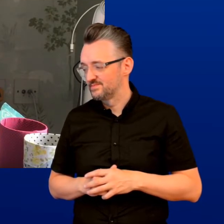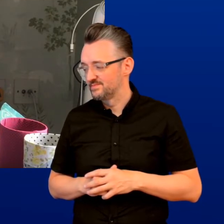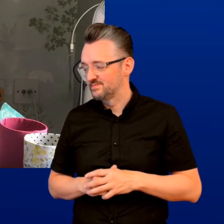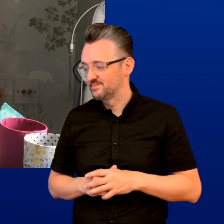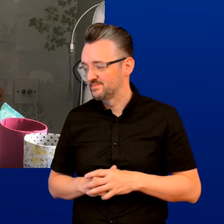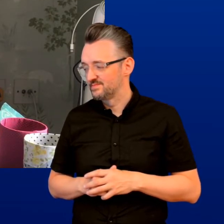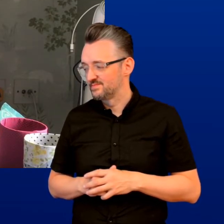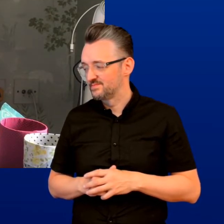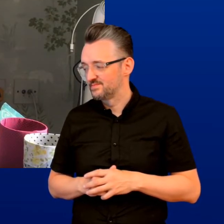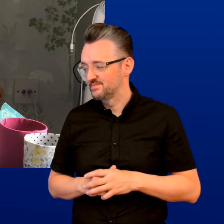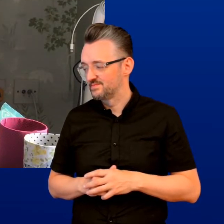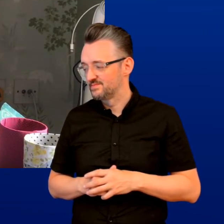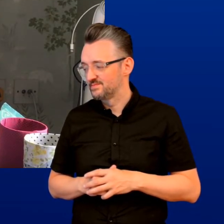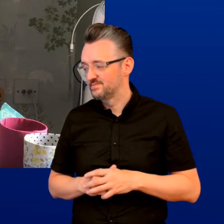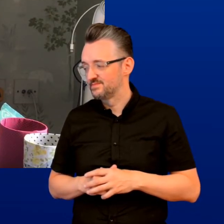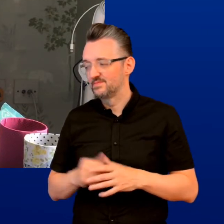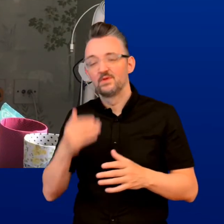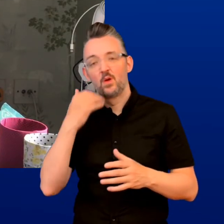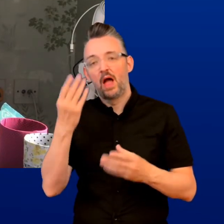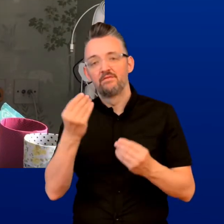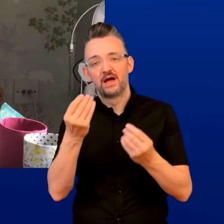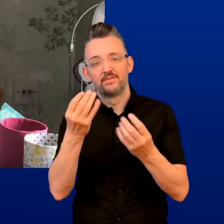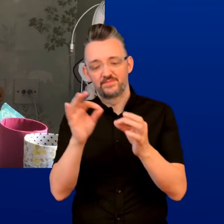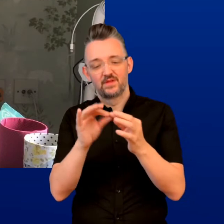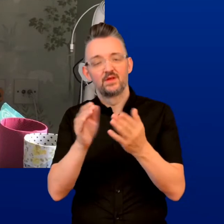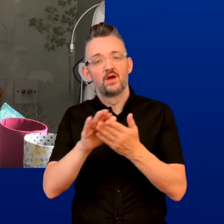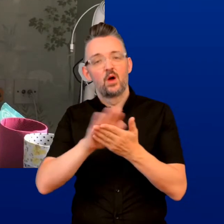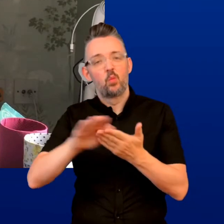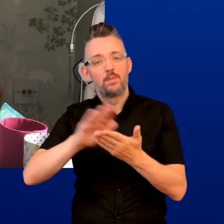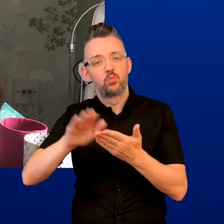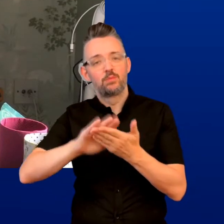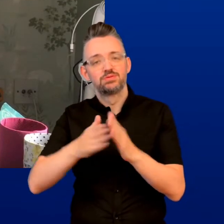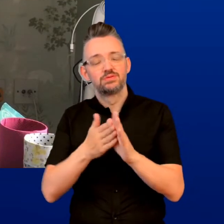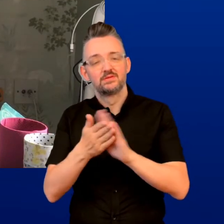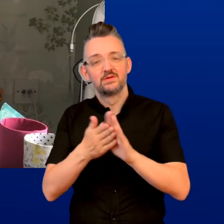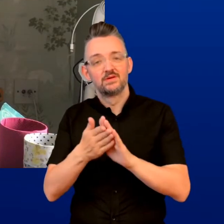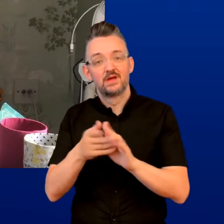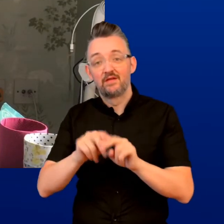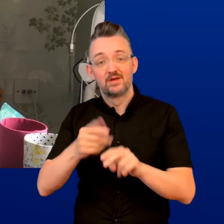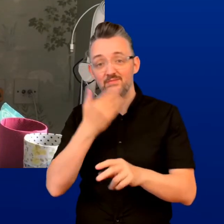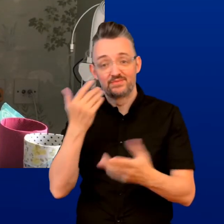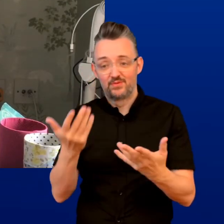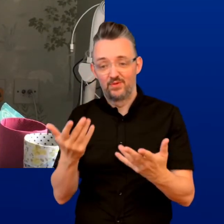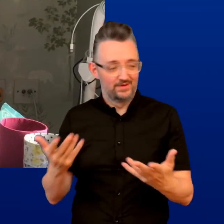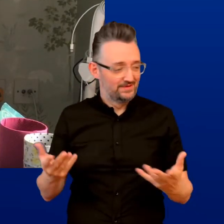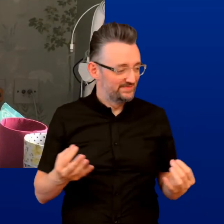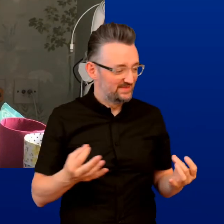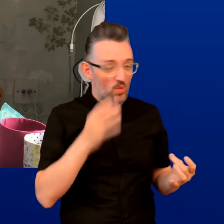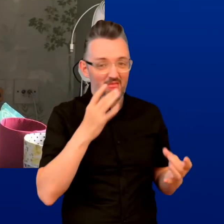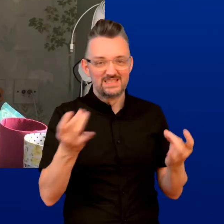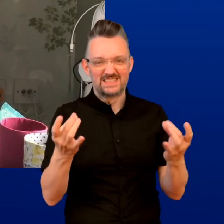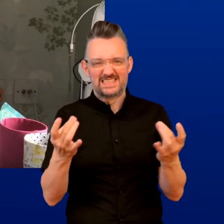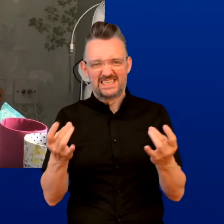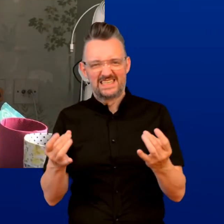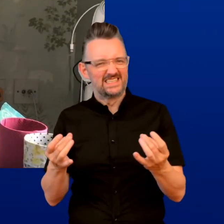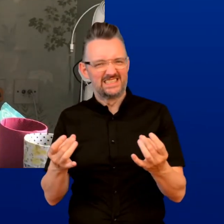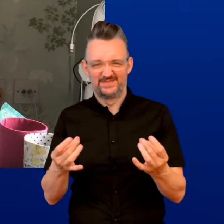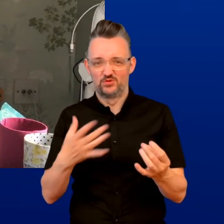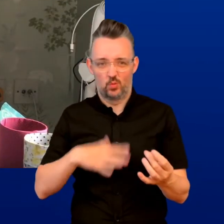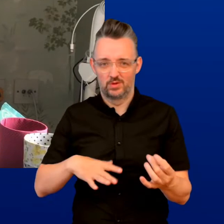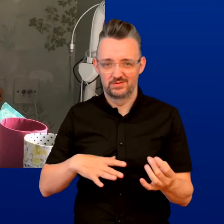I'll put that back in there. And always have wipes for your fingers, because if you don't, you'll get your fingers will get all